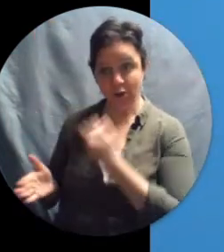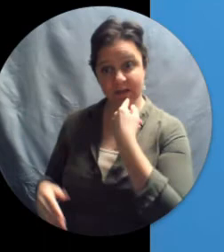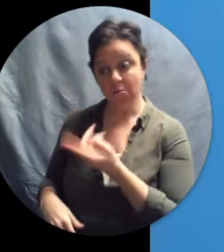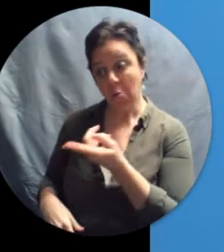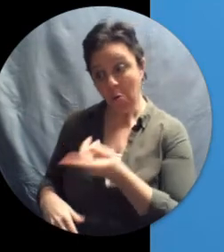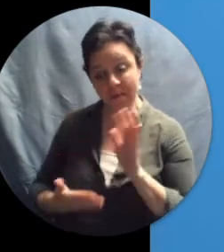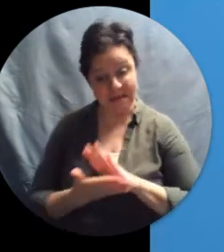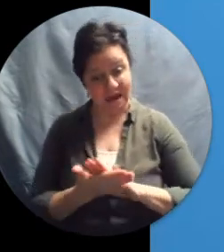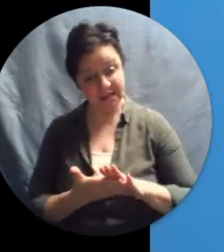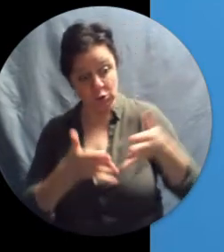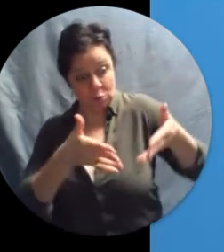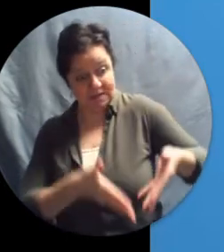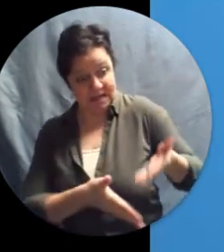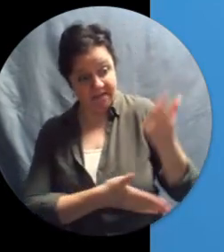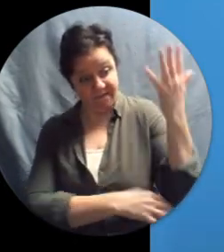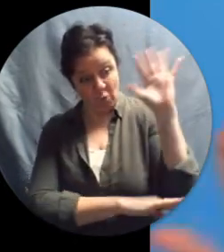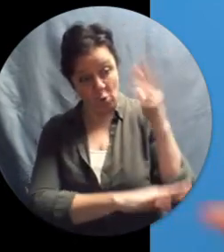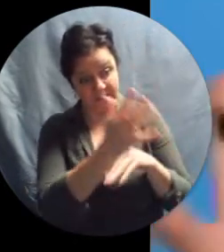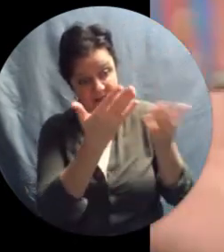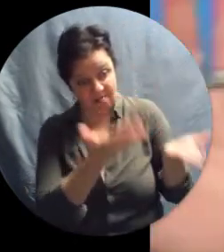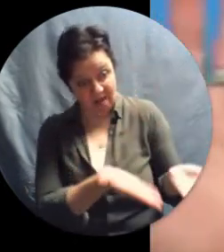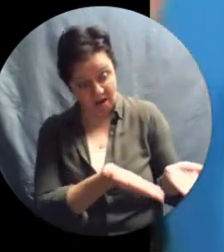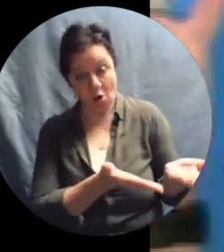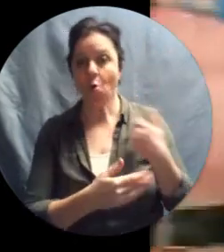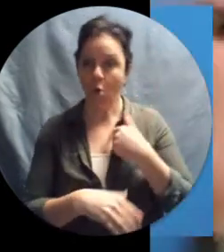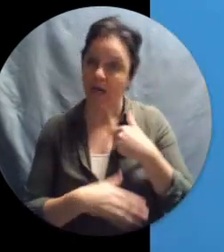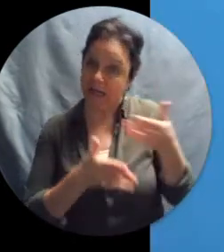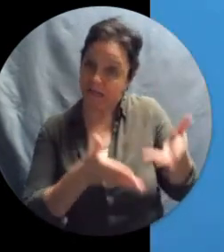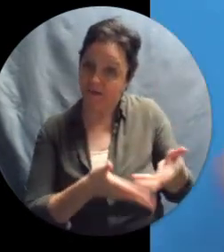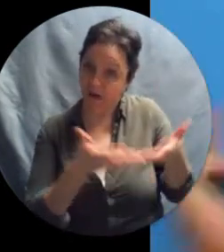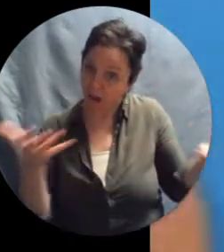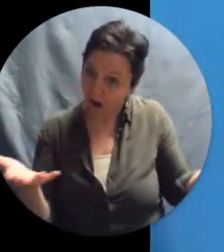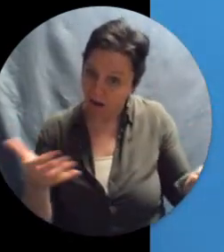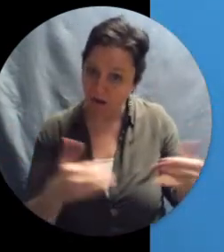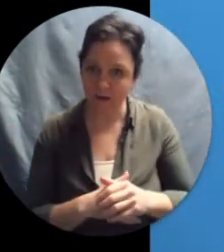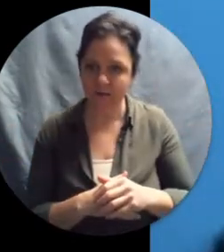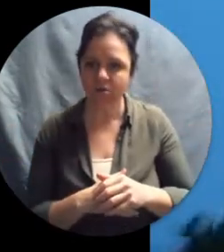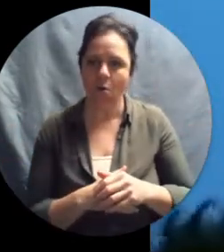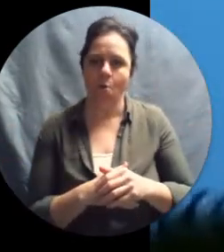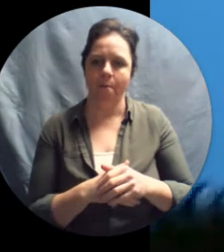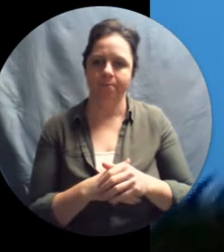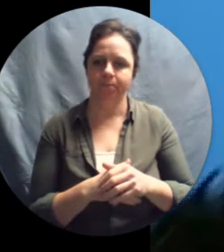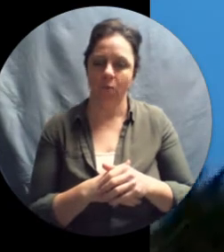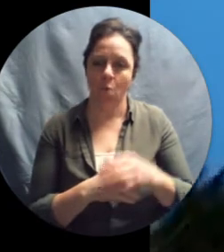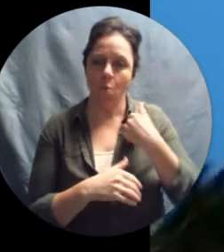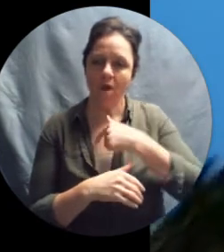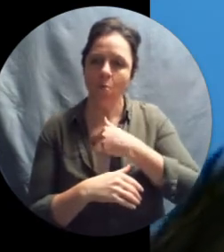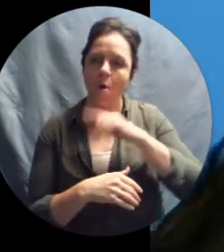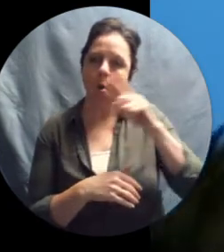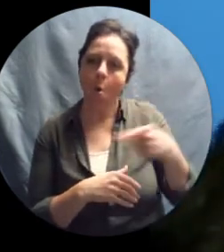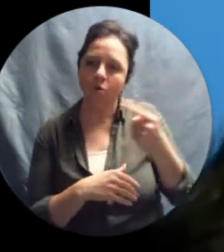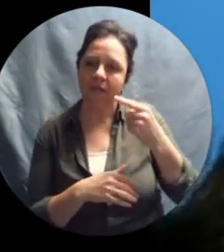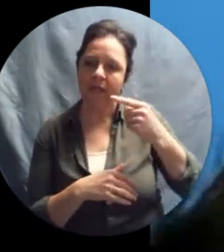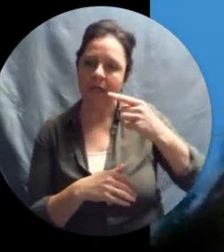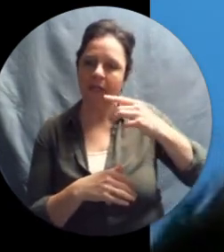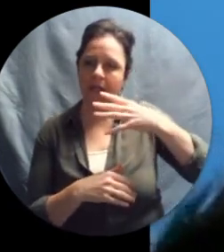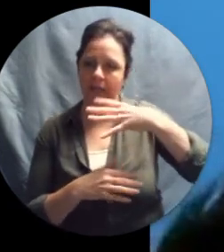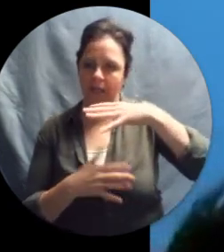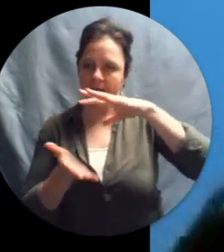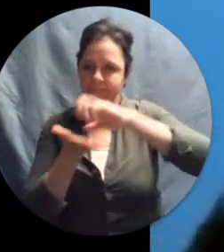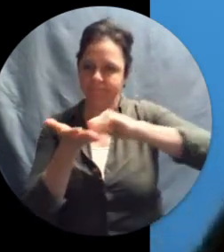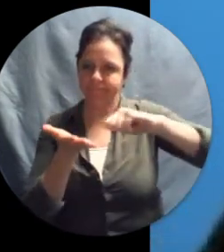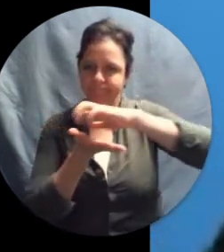to leave some of this forest, okay, and we're actually going to leave quite a bit of forest. So let's clear an entry point here, and